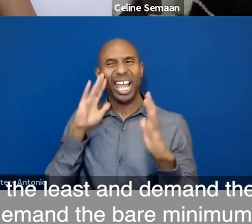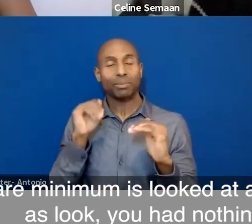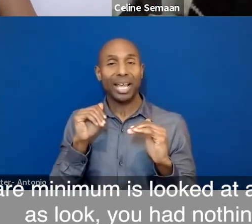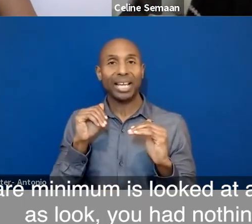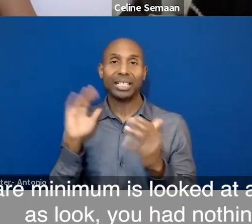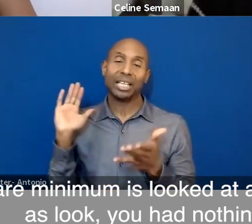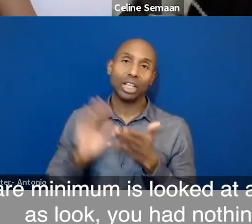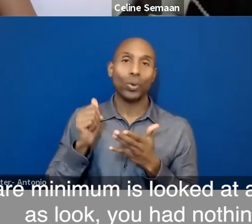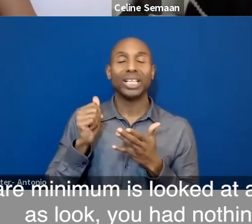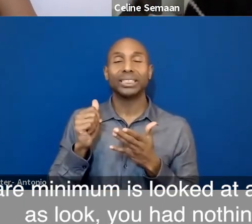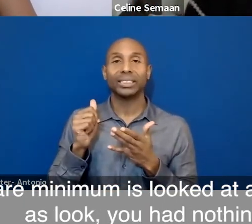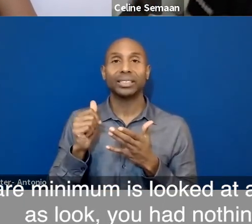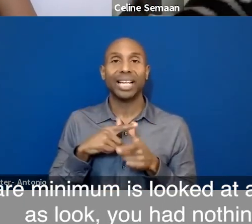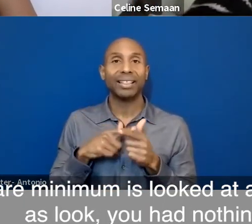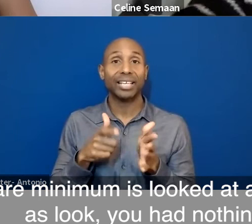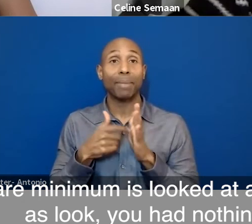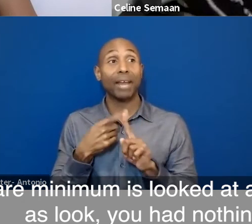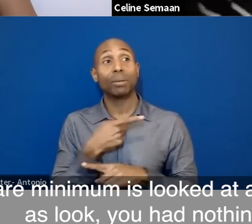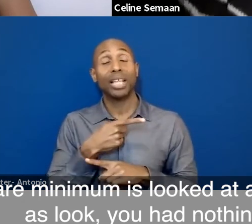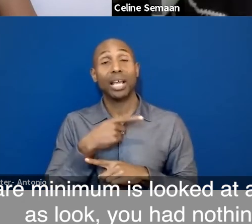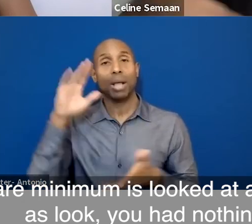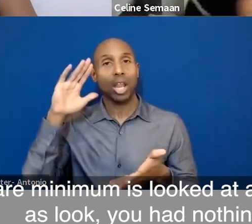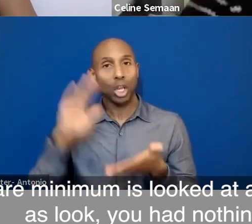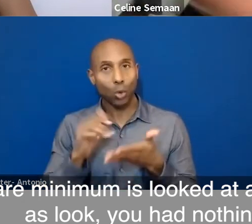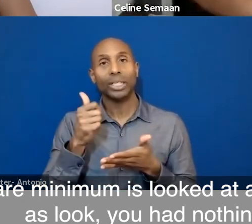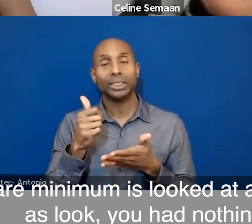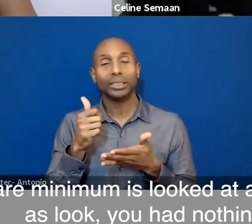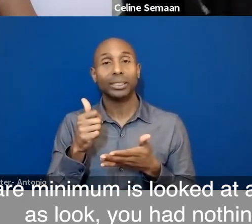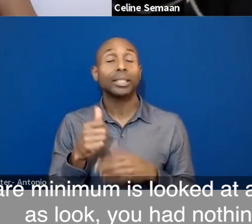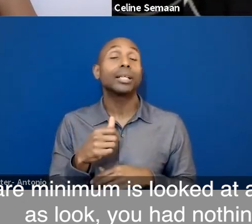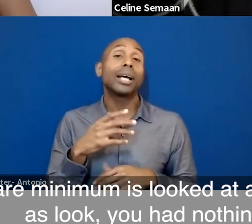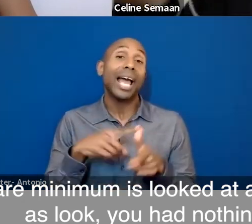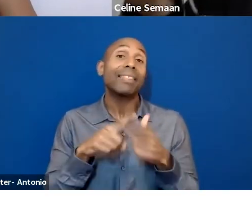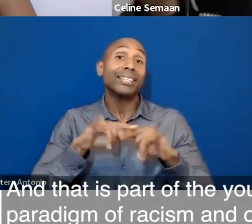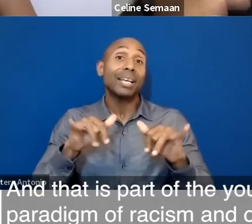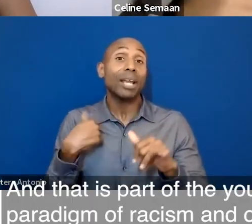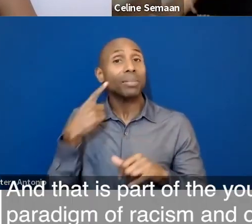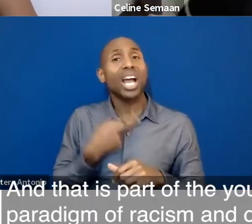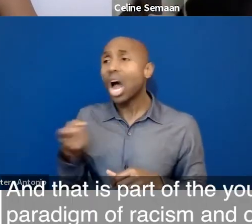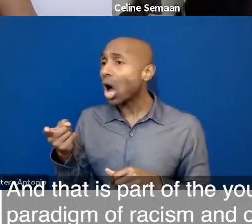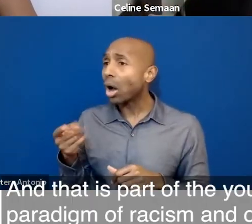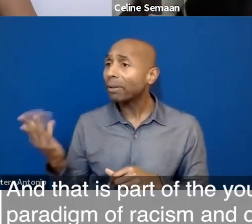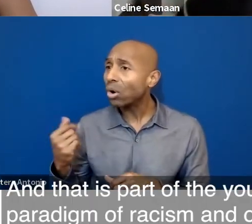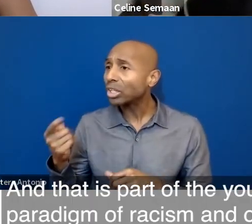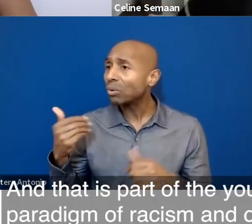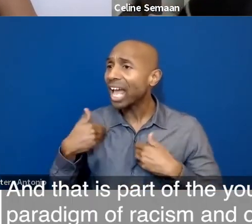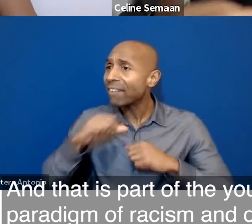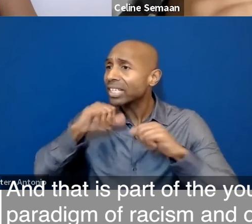Already the bare minimum is looked at as abundance, as, look, you had nothing before. And that is part of